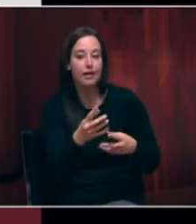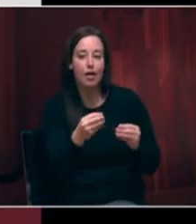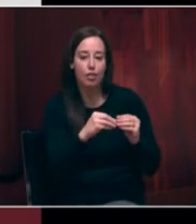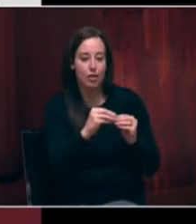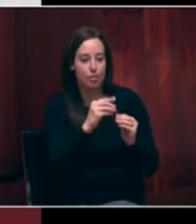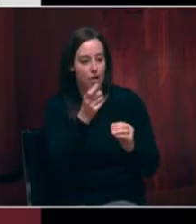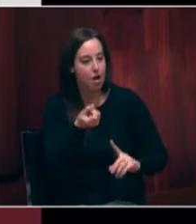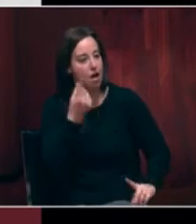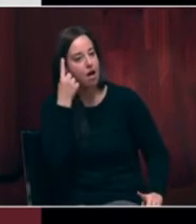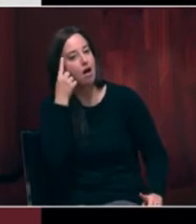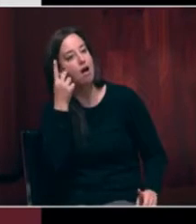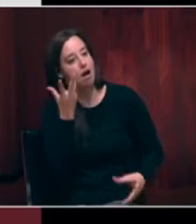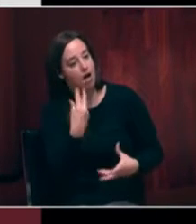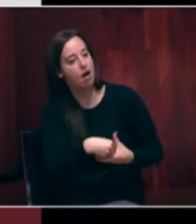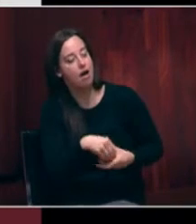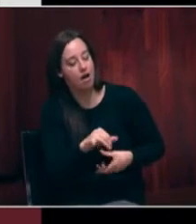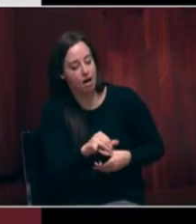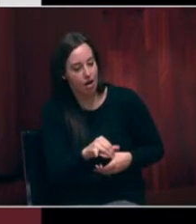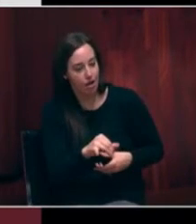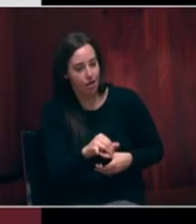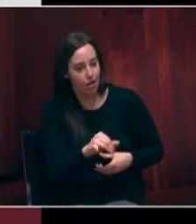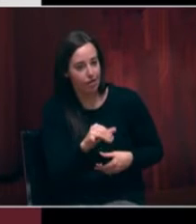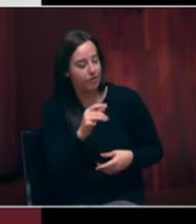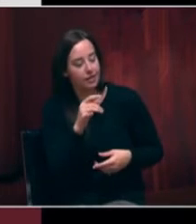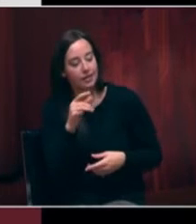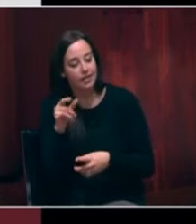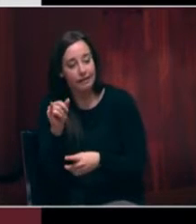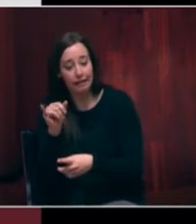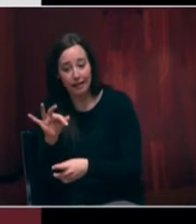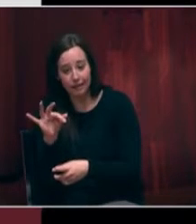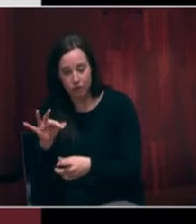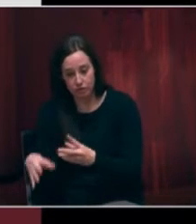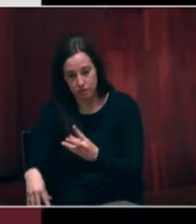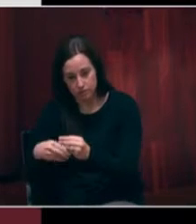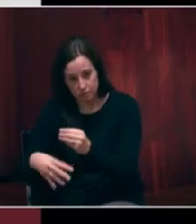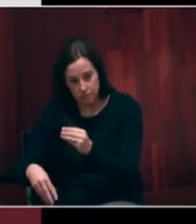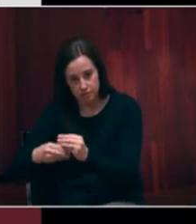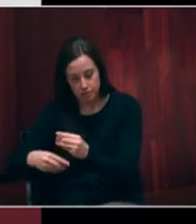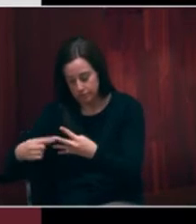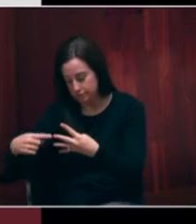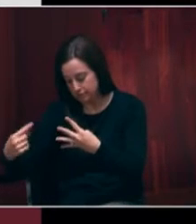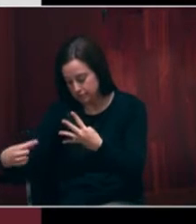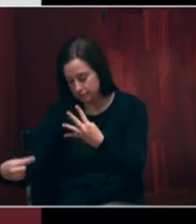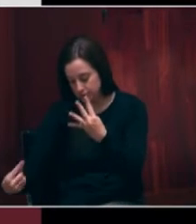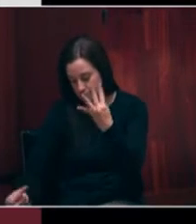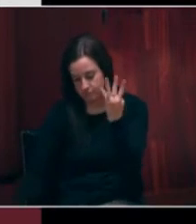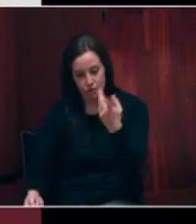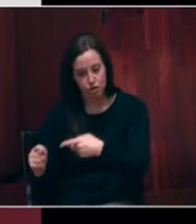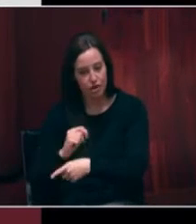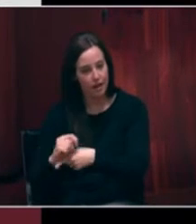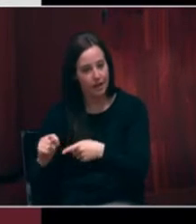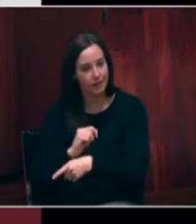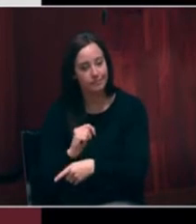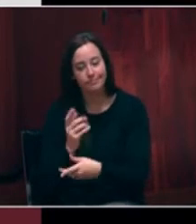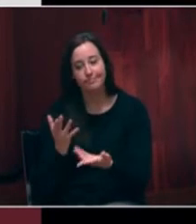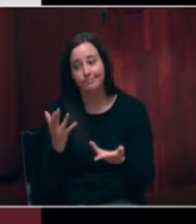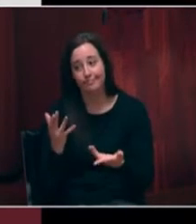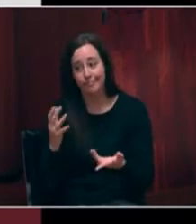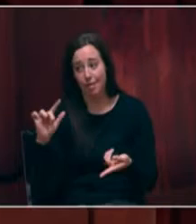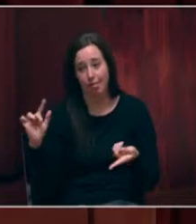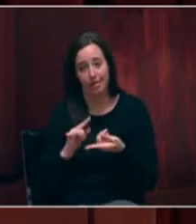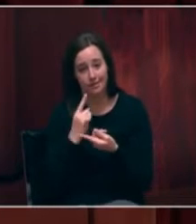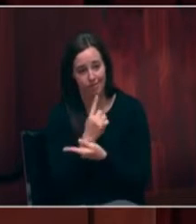in the agency, you're going to be less effective in people understanding how to apply it to their day-to-day work. And we're certainly happy